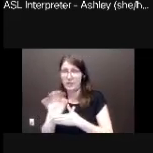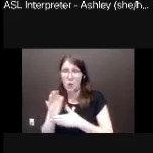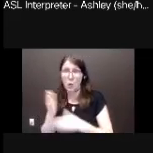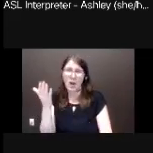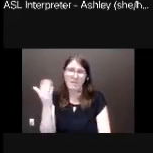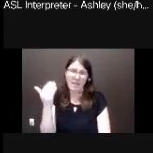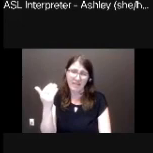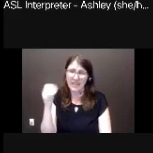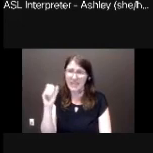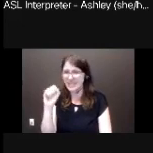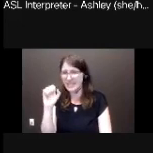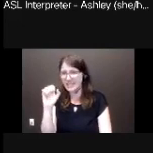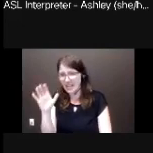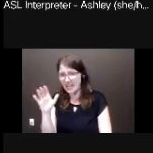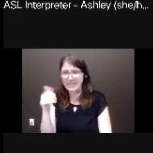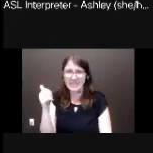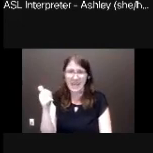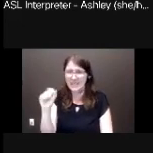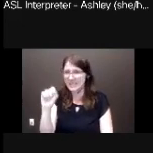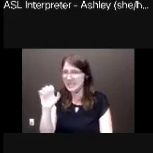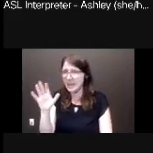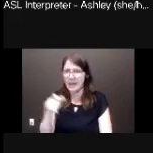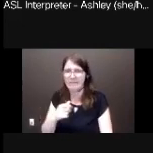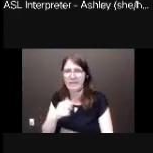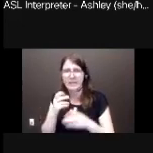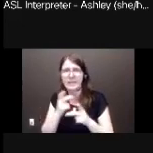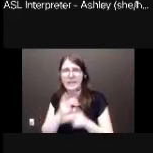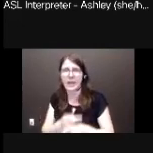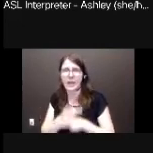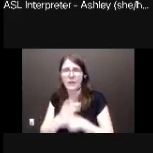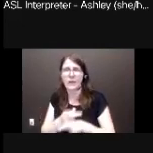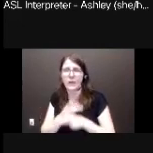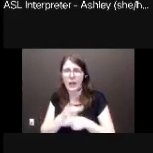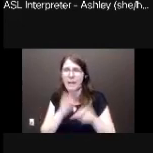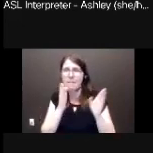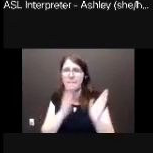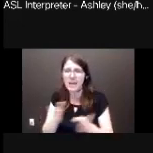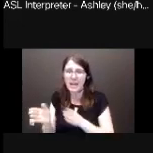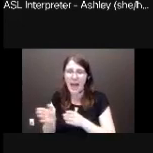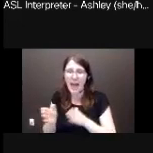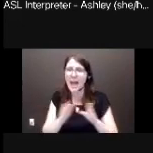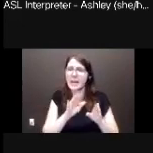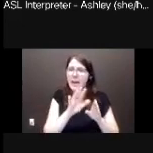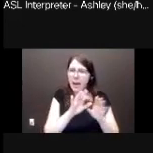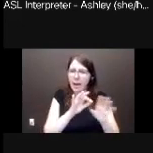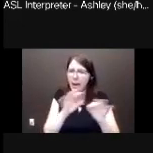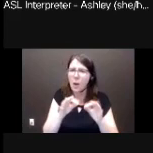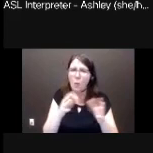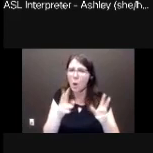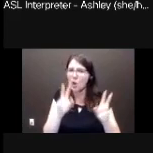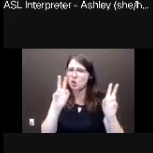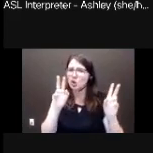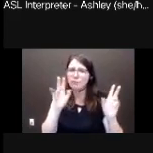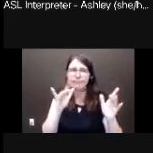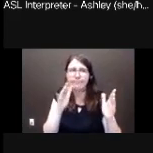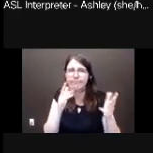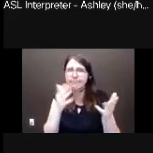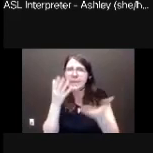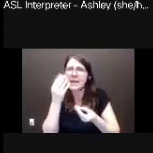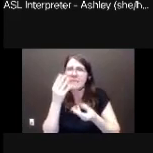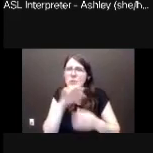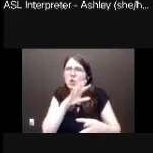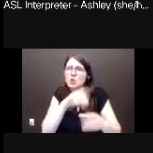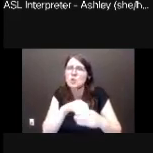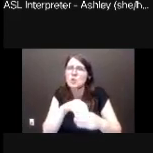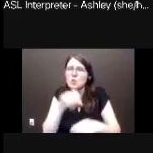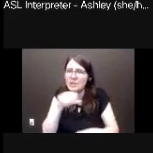what we want to show. We may do a few takes on how we are going to explain it or approach it. So I haven't used a lot of